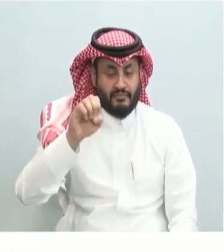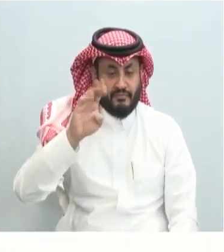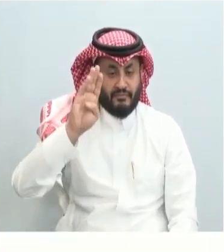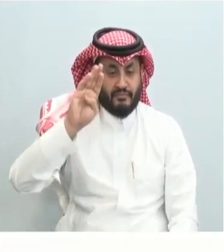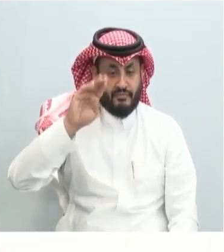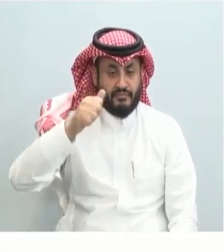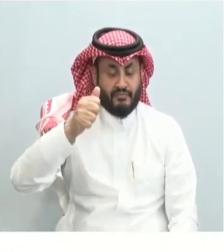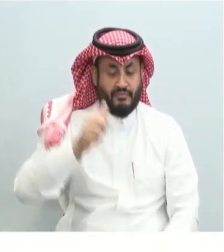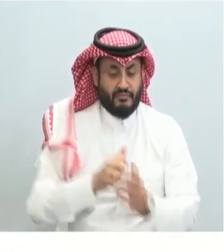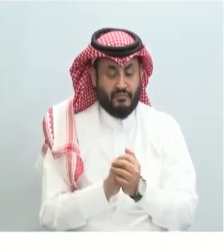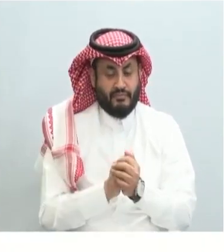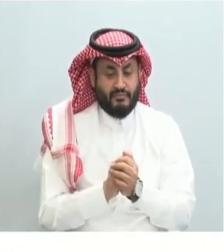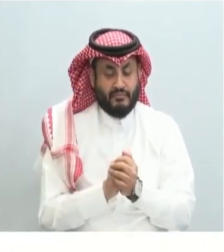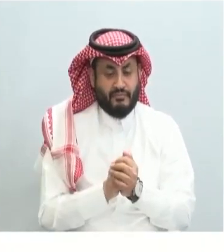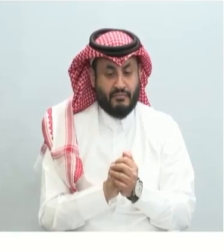Zebra,